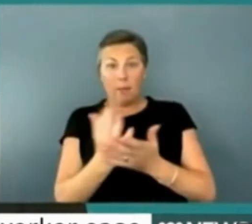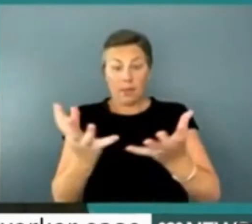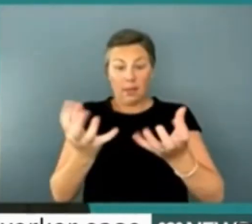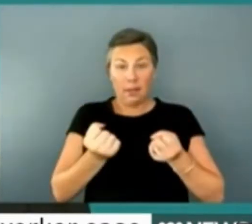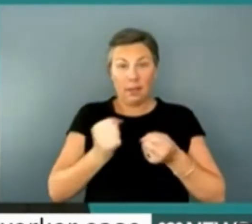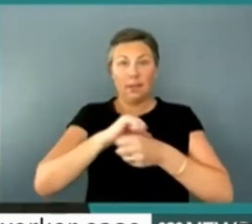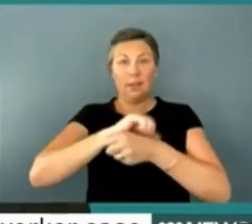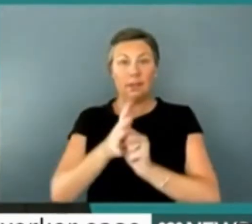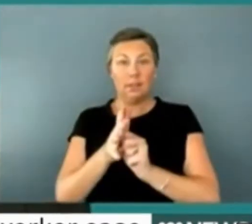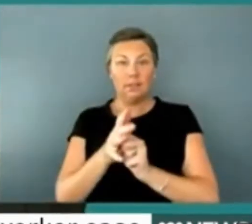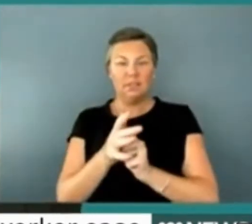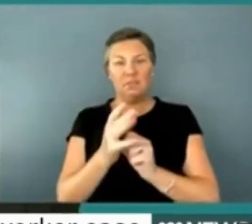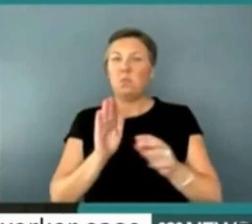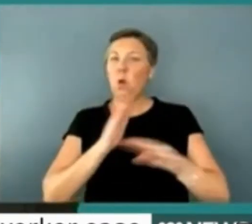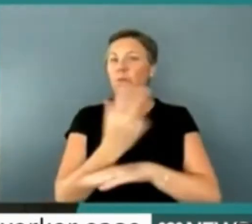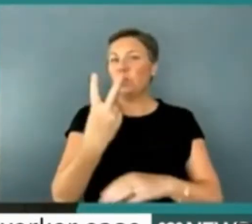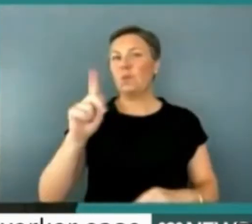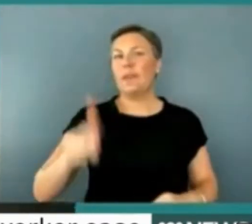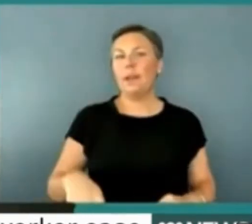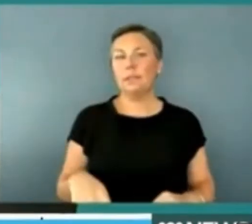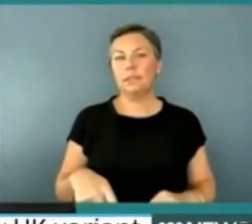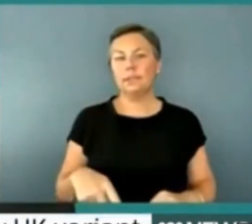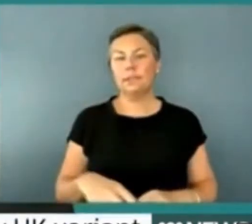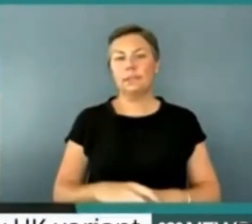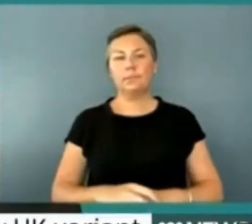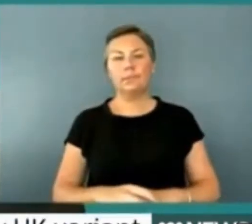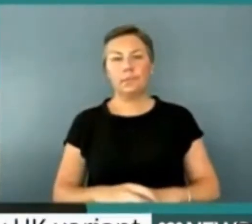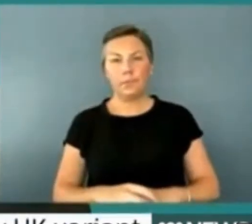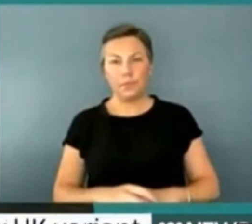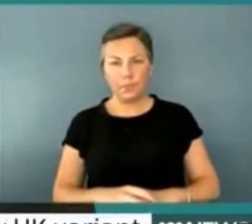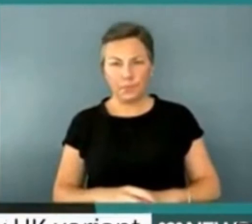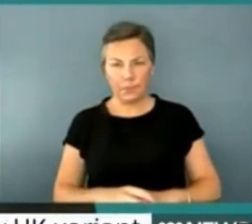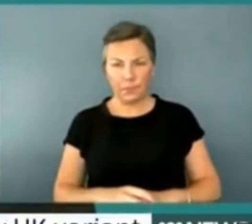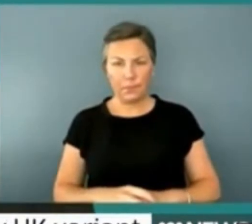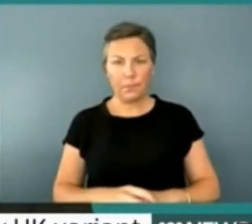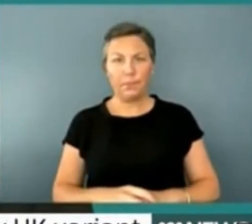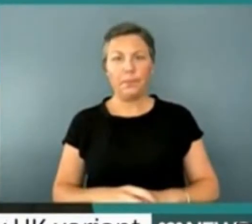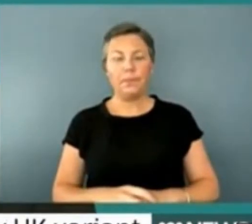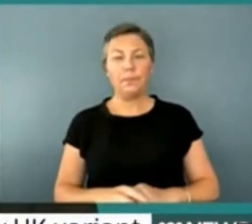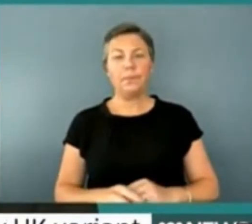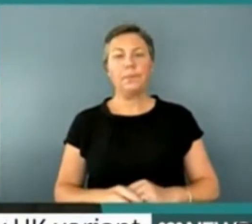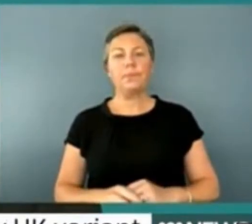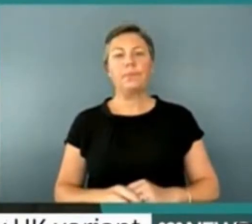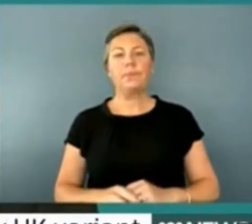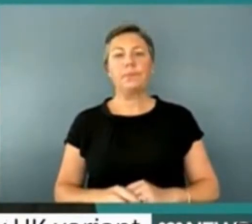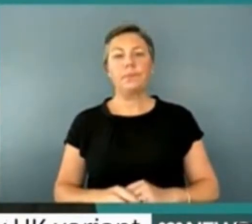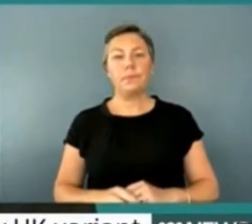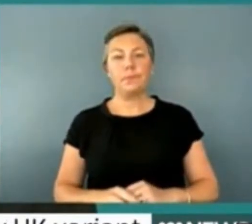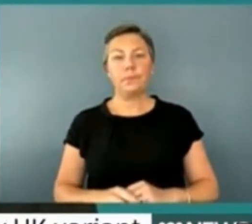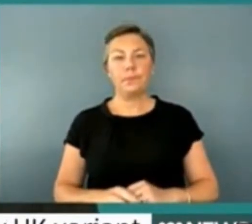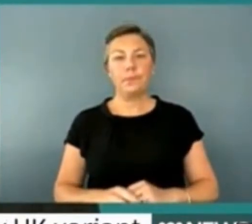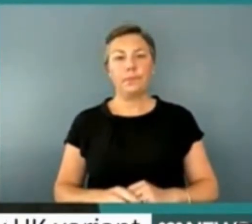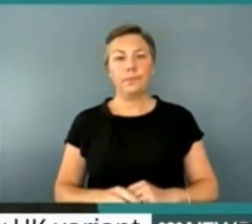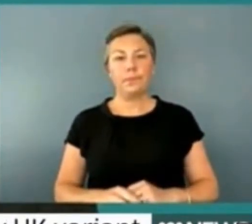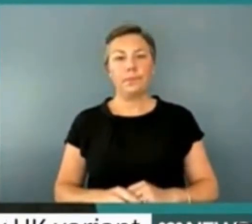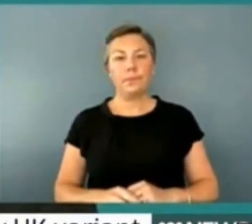we know of this new variant strain, which may be associated with further